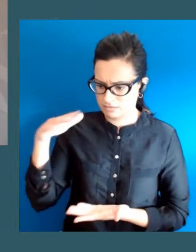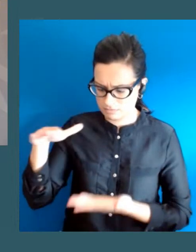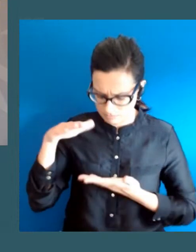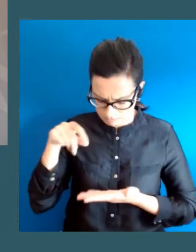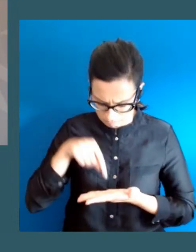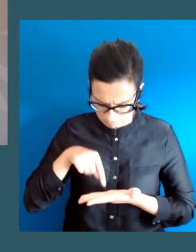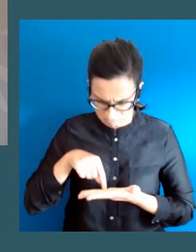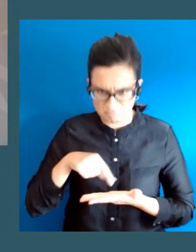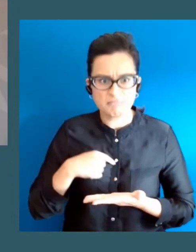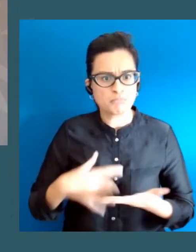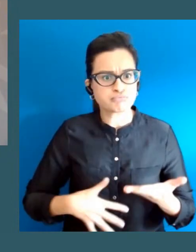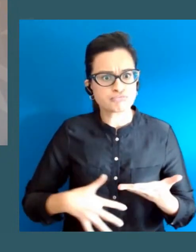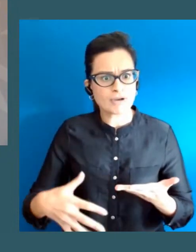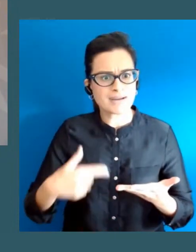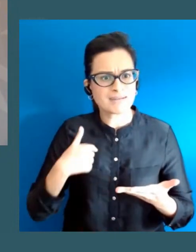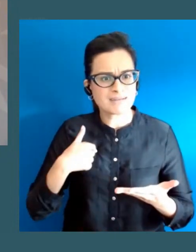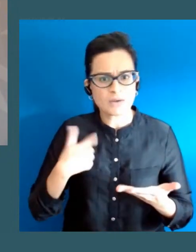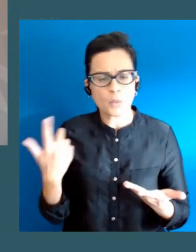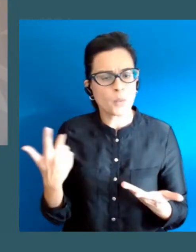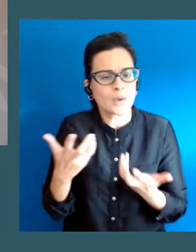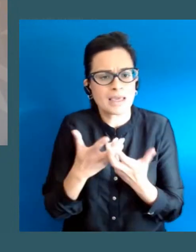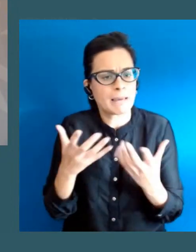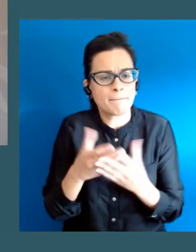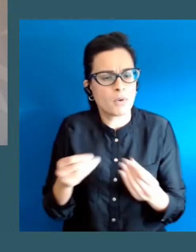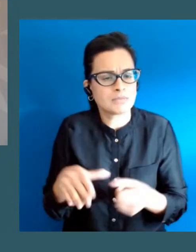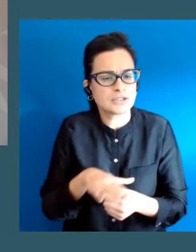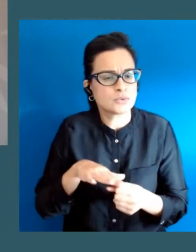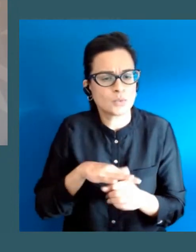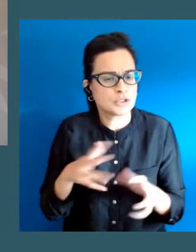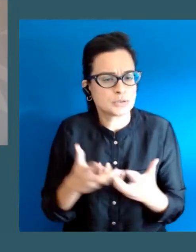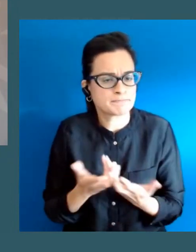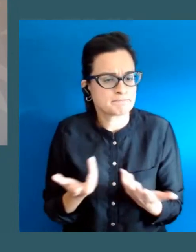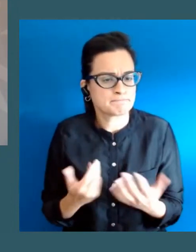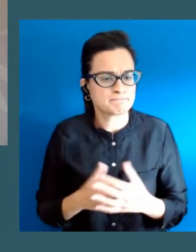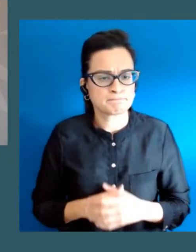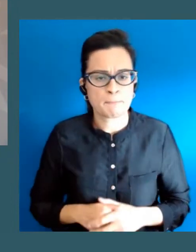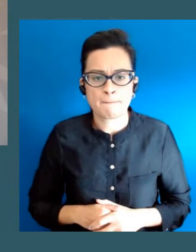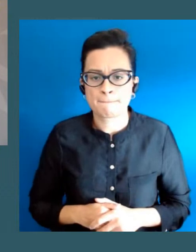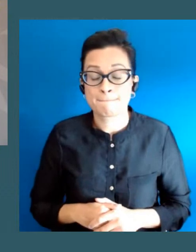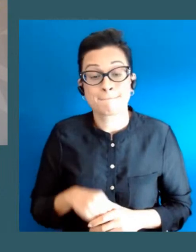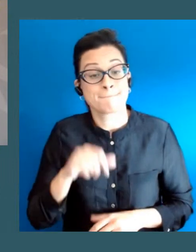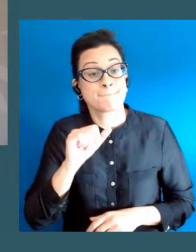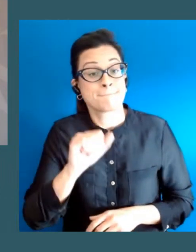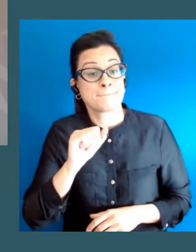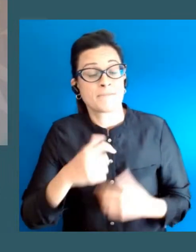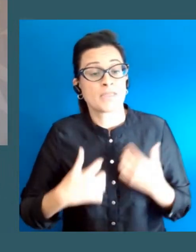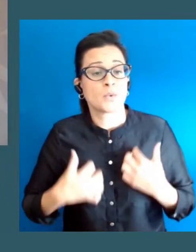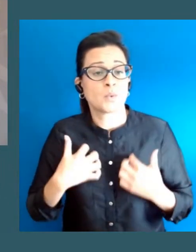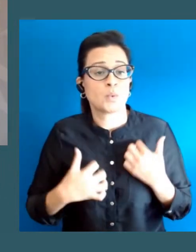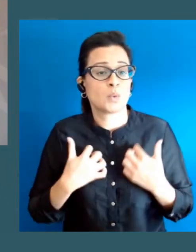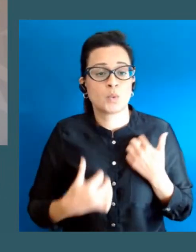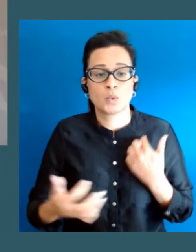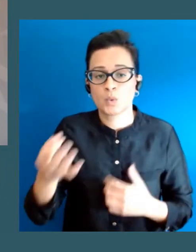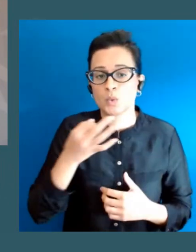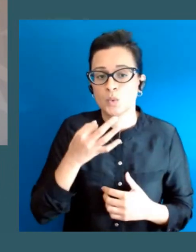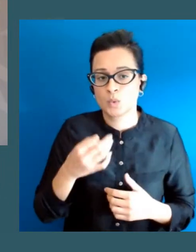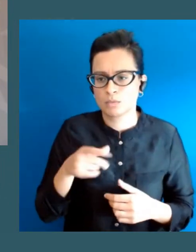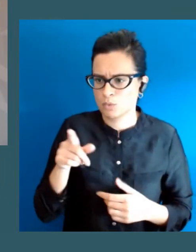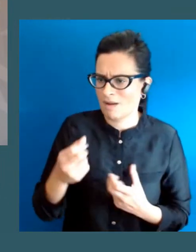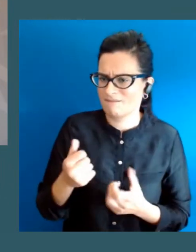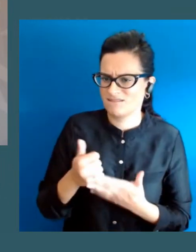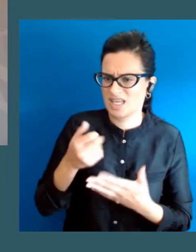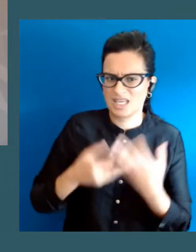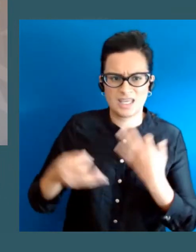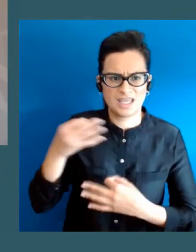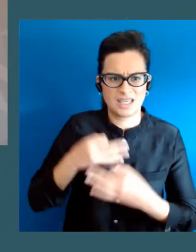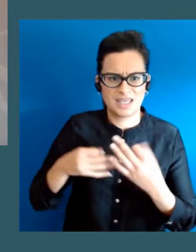pregnancy? How do we address that situation? Yeah, that's another very interesting question, Laura. You've got some great ones lined up for